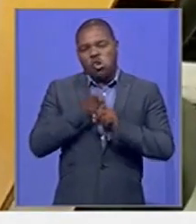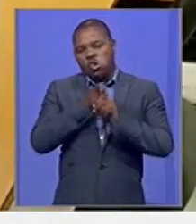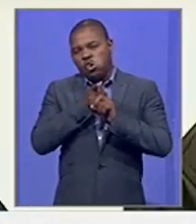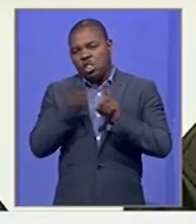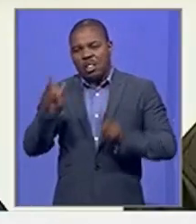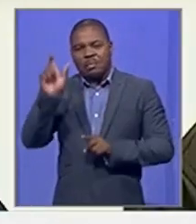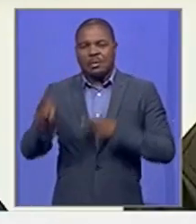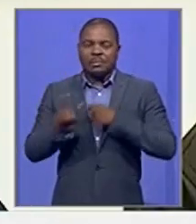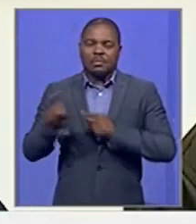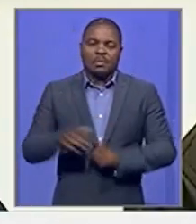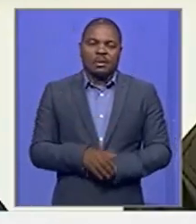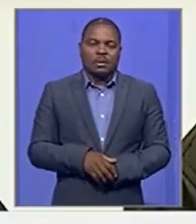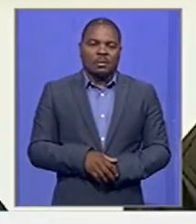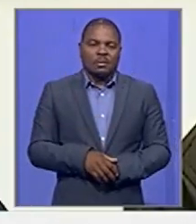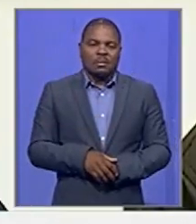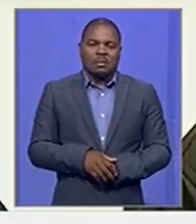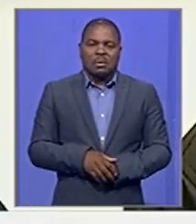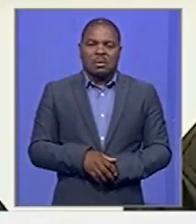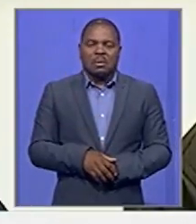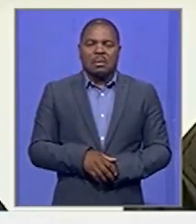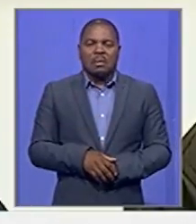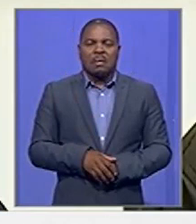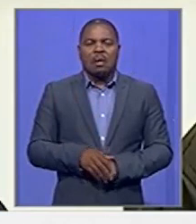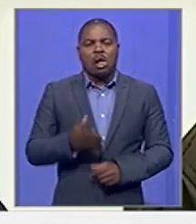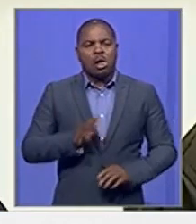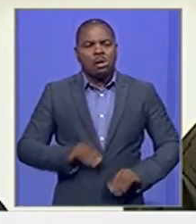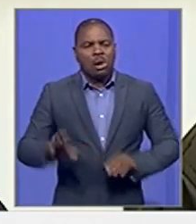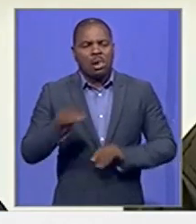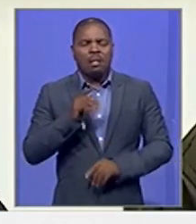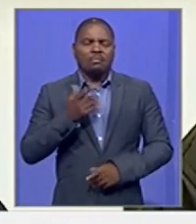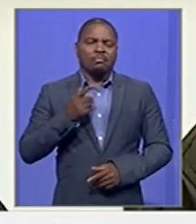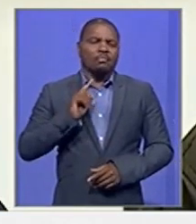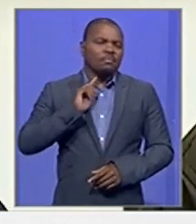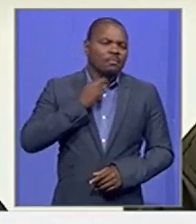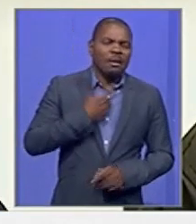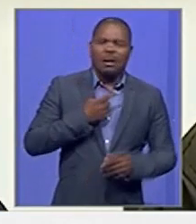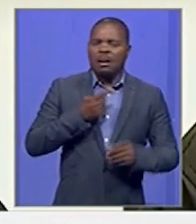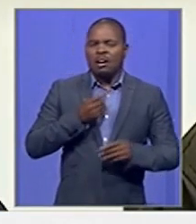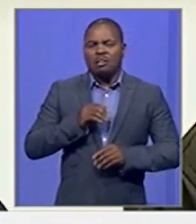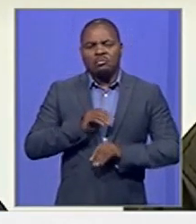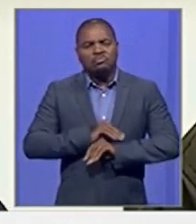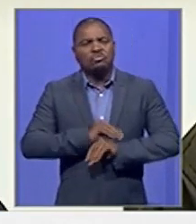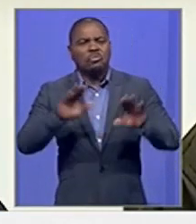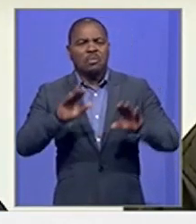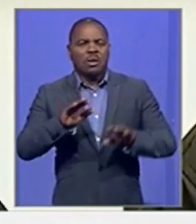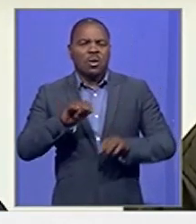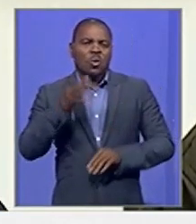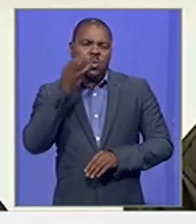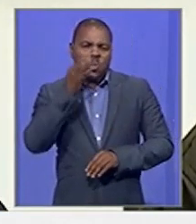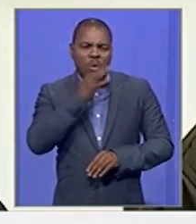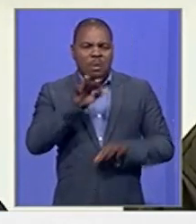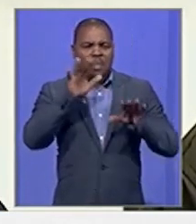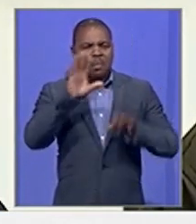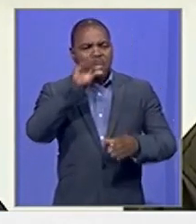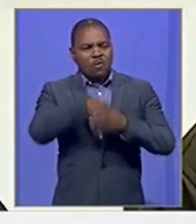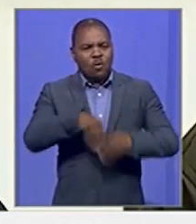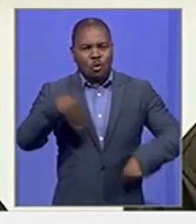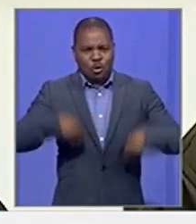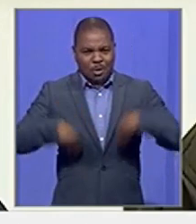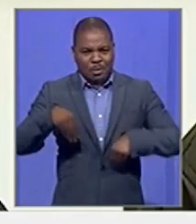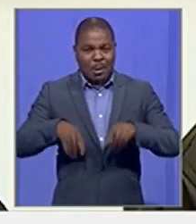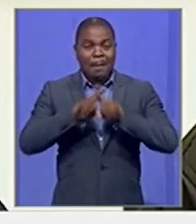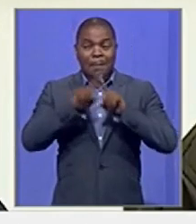thoko. Don't make flimsy allegations about involvement of people in corruption when